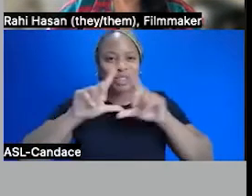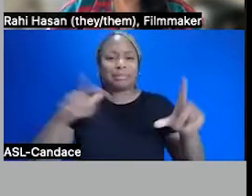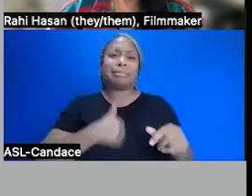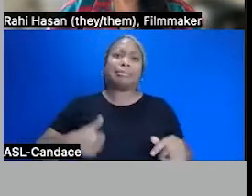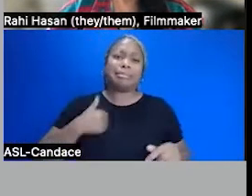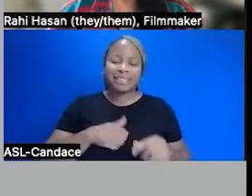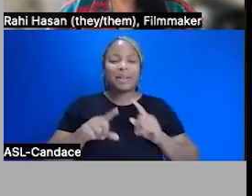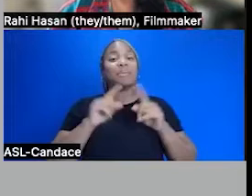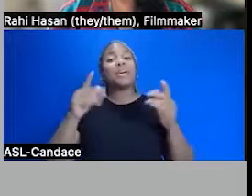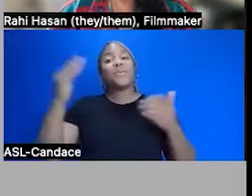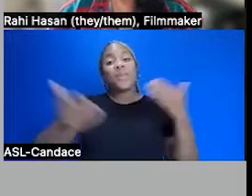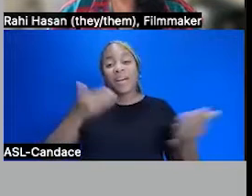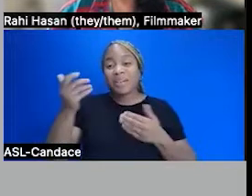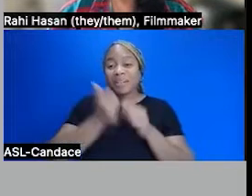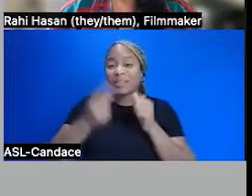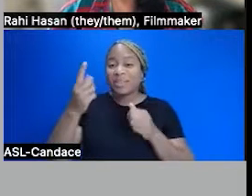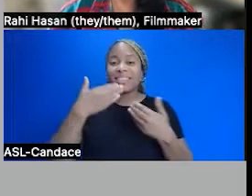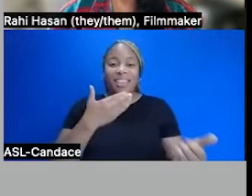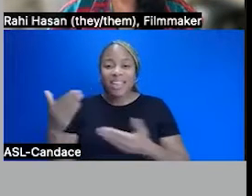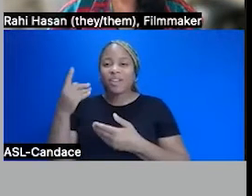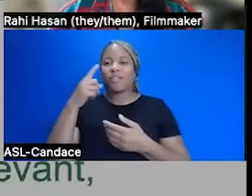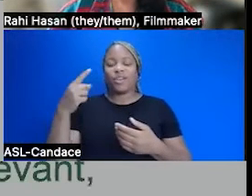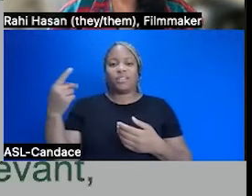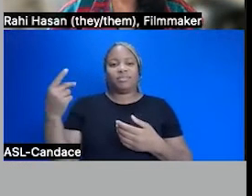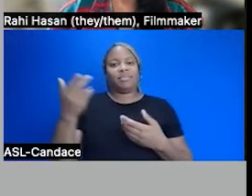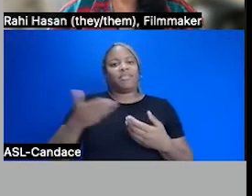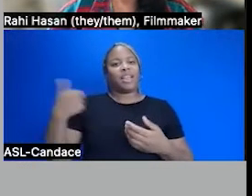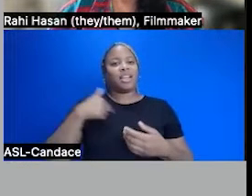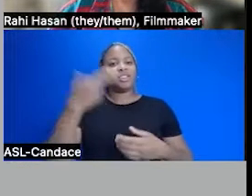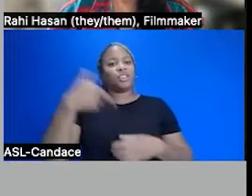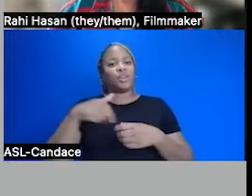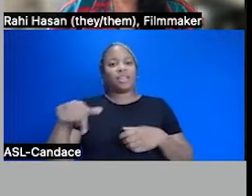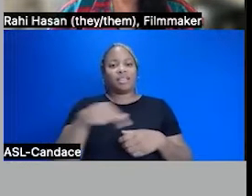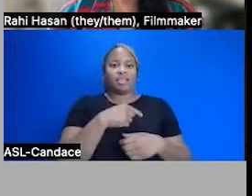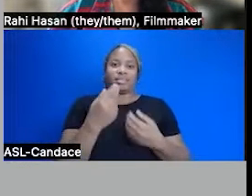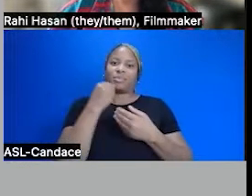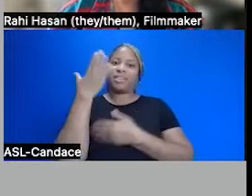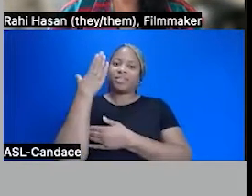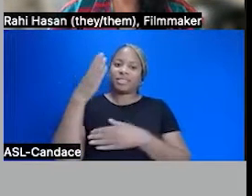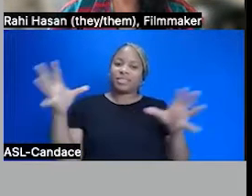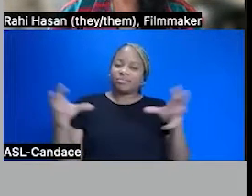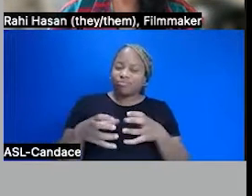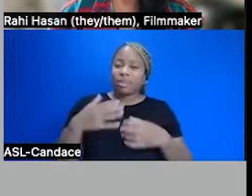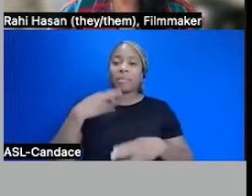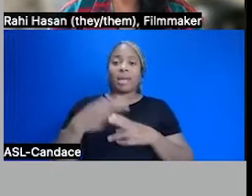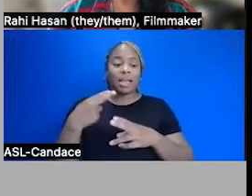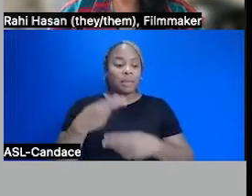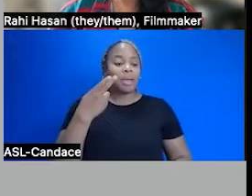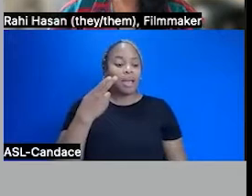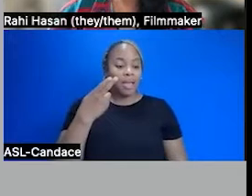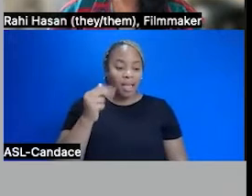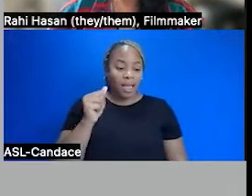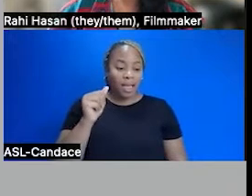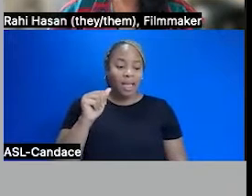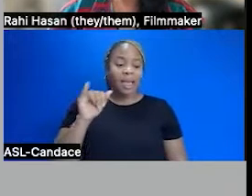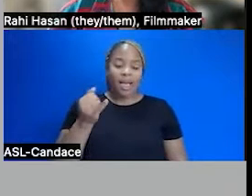everyone, and thank you Abby and the IDA team for having us here and inviting us to join these breakfast sessions. My name is Hajnal, and